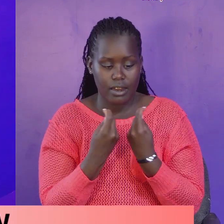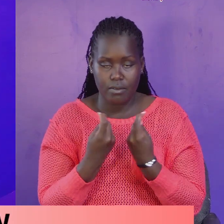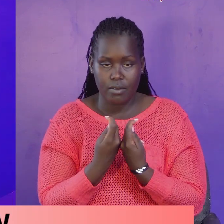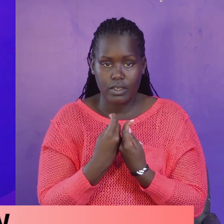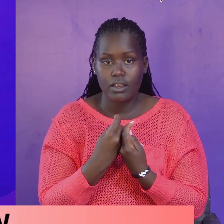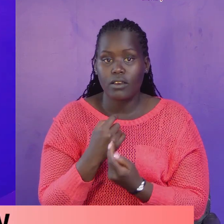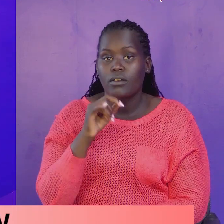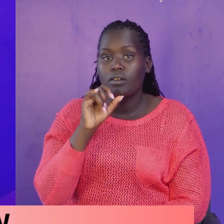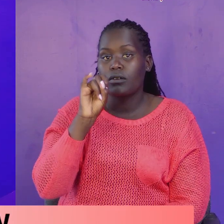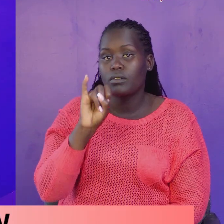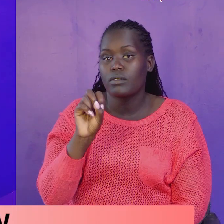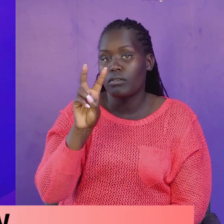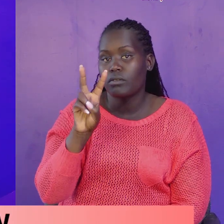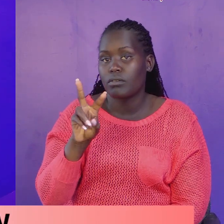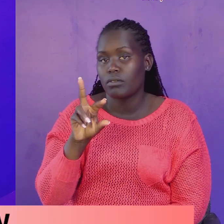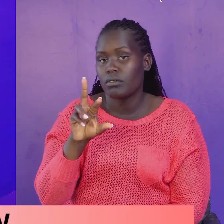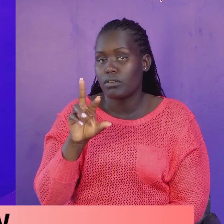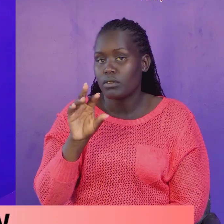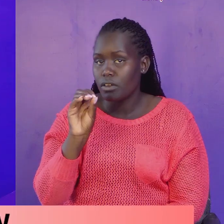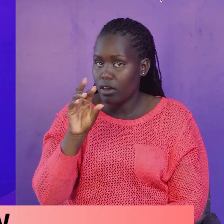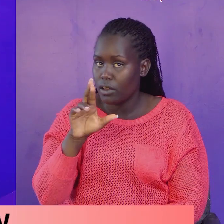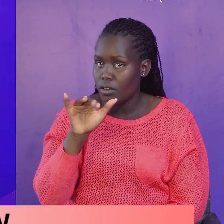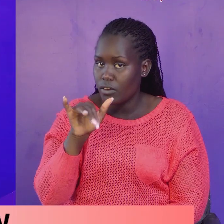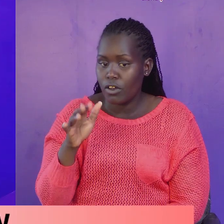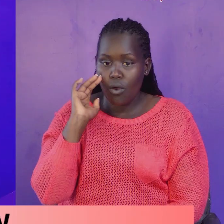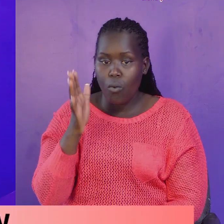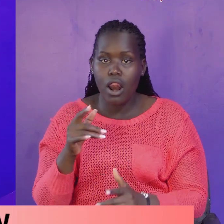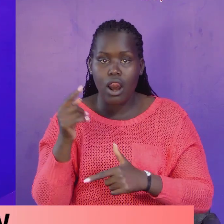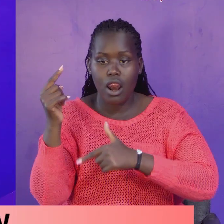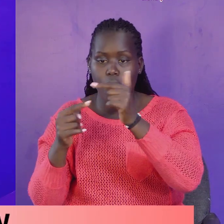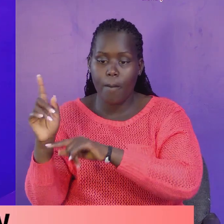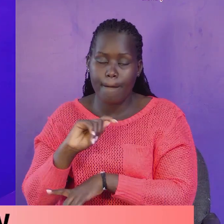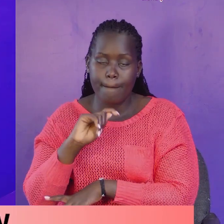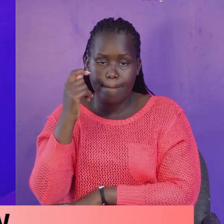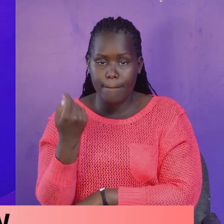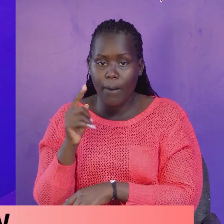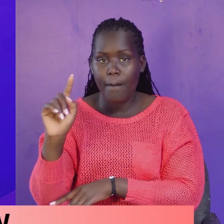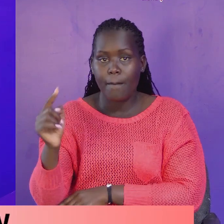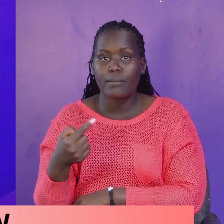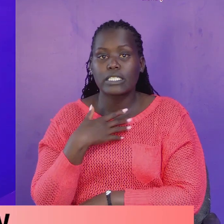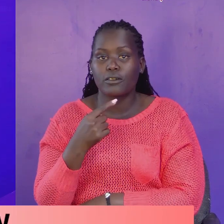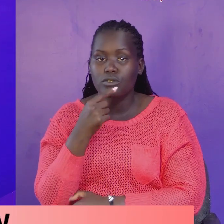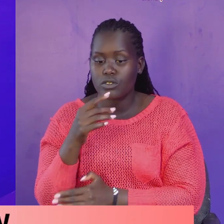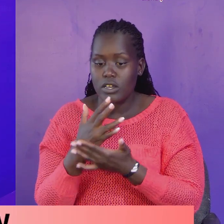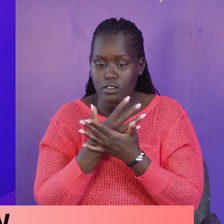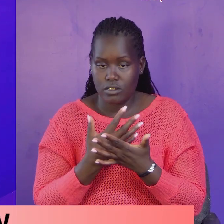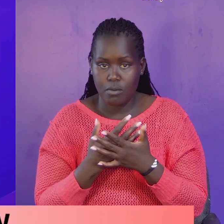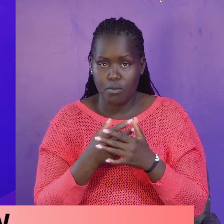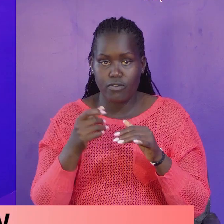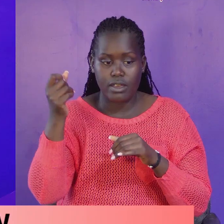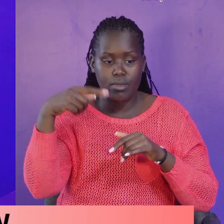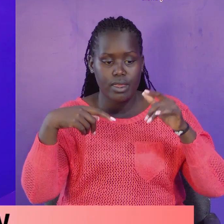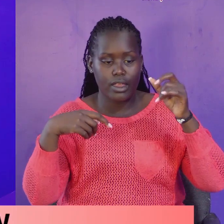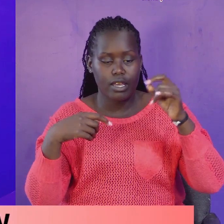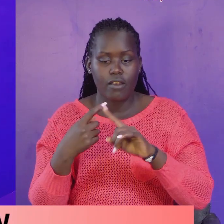Ivory Coast will beat Kenya. Let me first mention some of the stars from Ivory Coast.